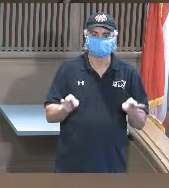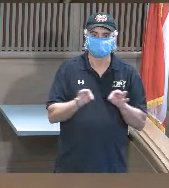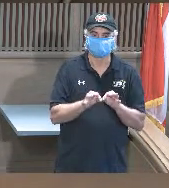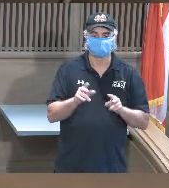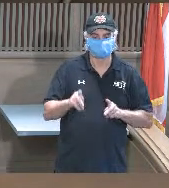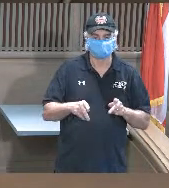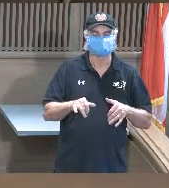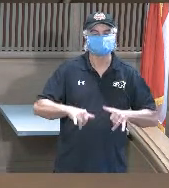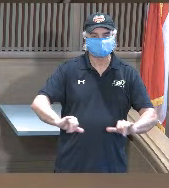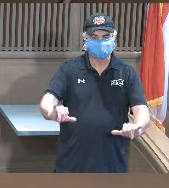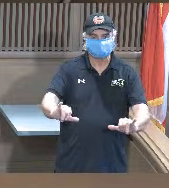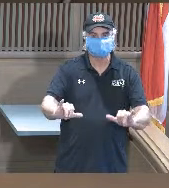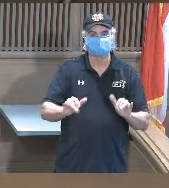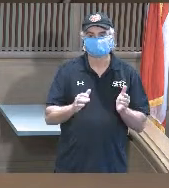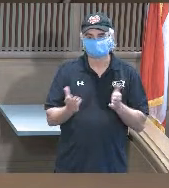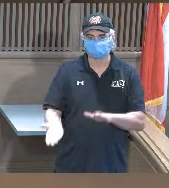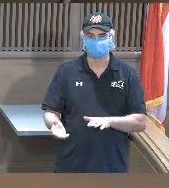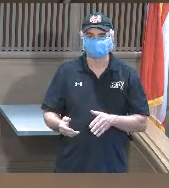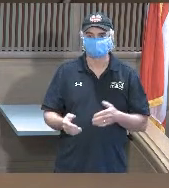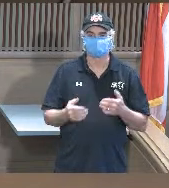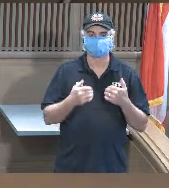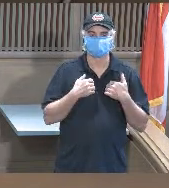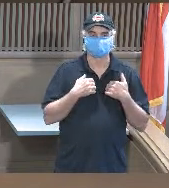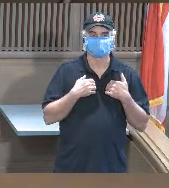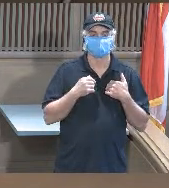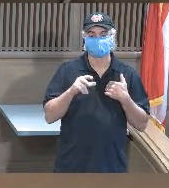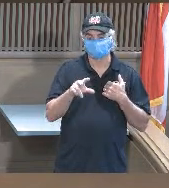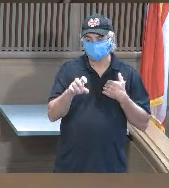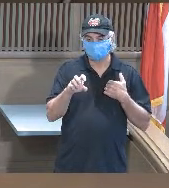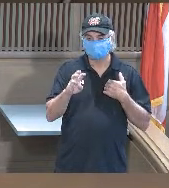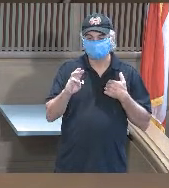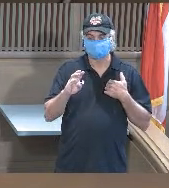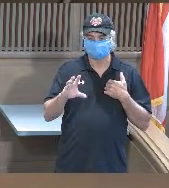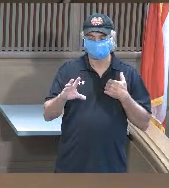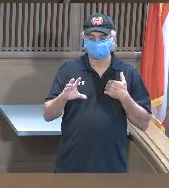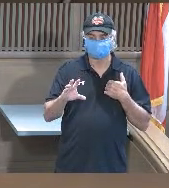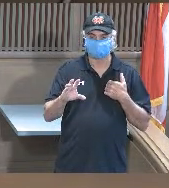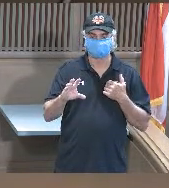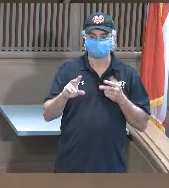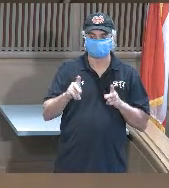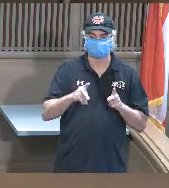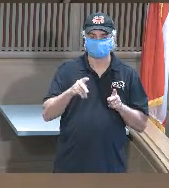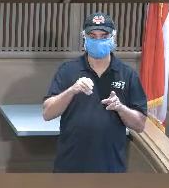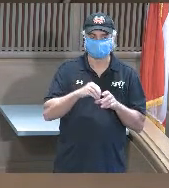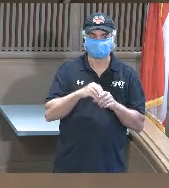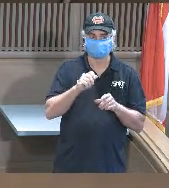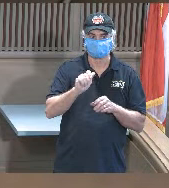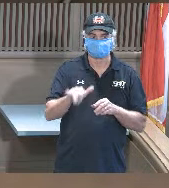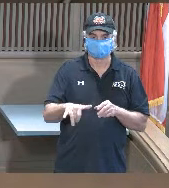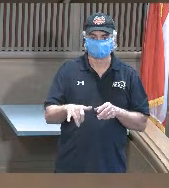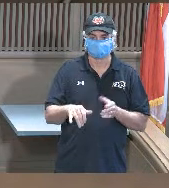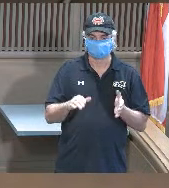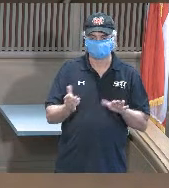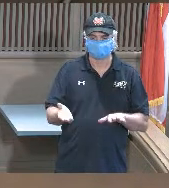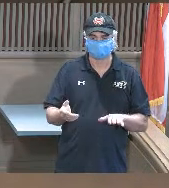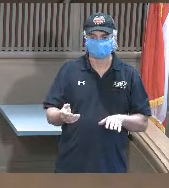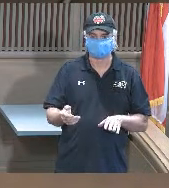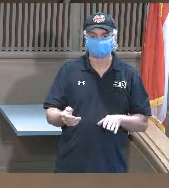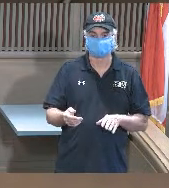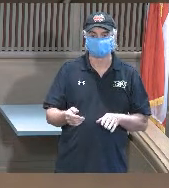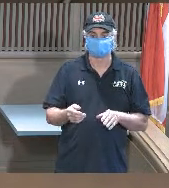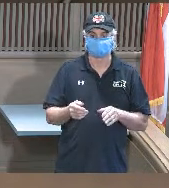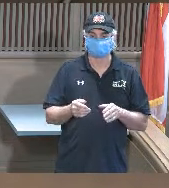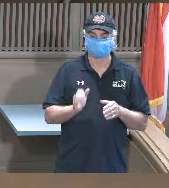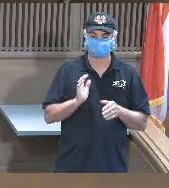still dying. We at 365, and the trend that we're on, we're going to reach 400 before the year